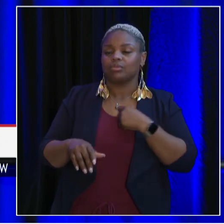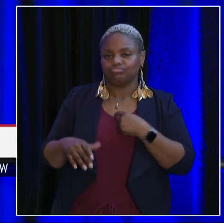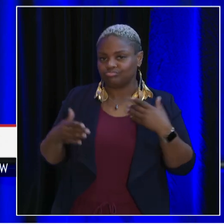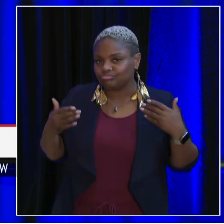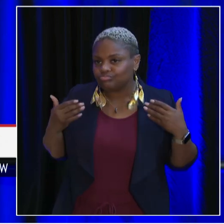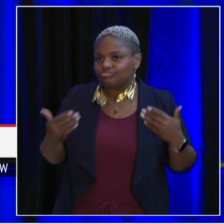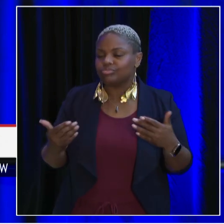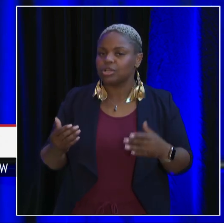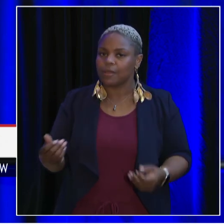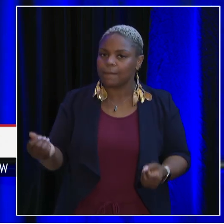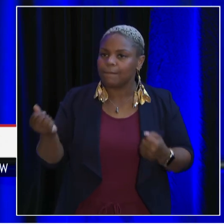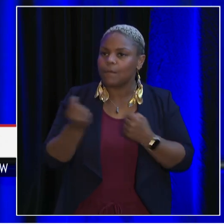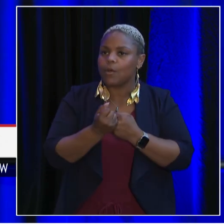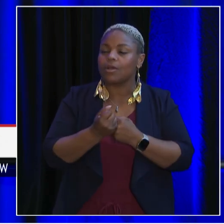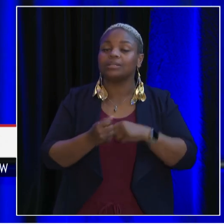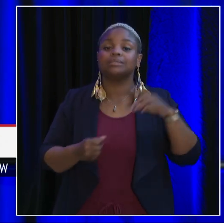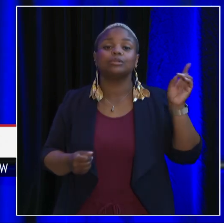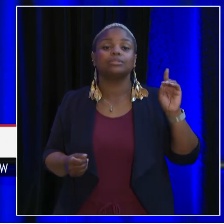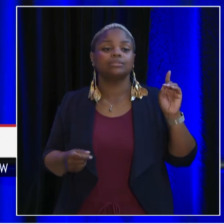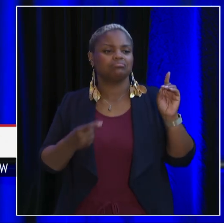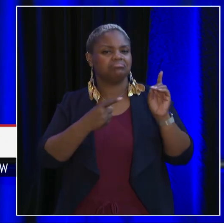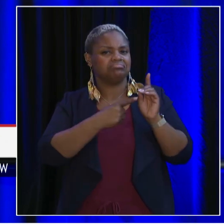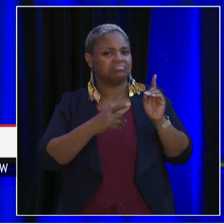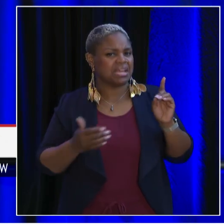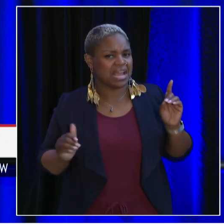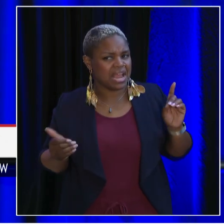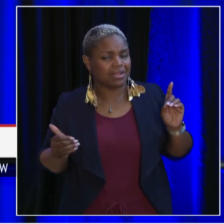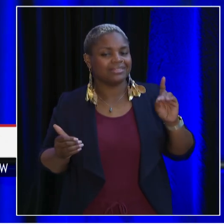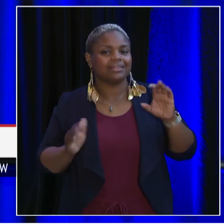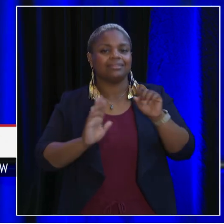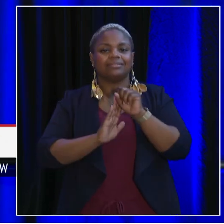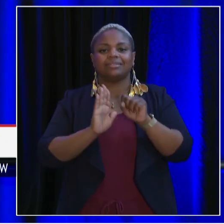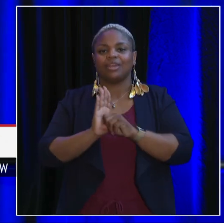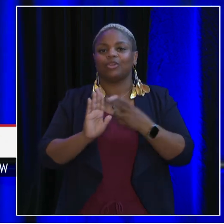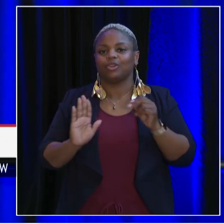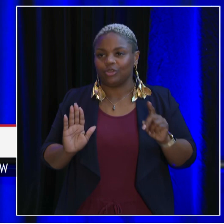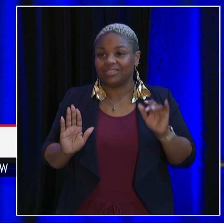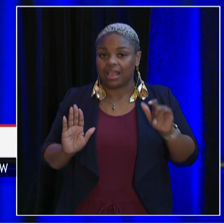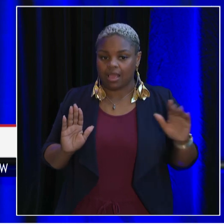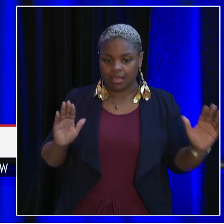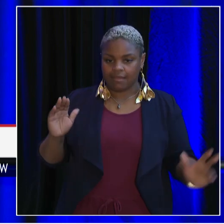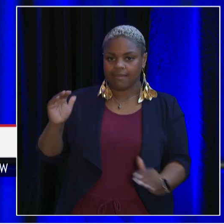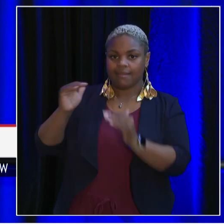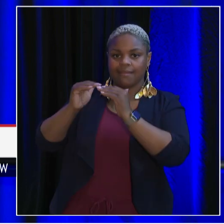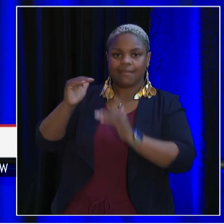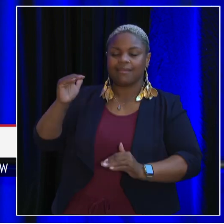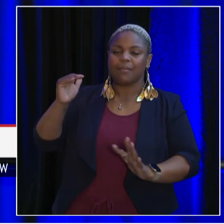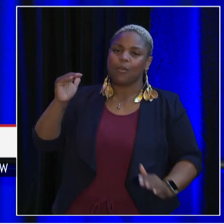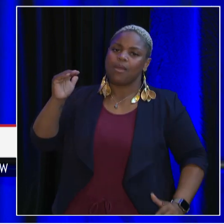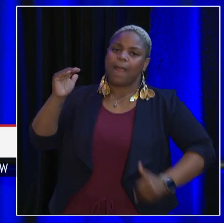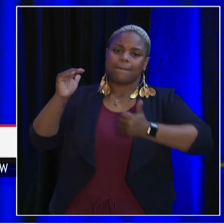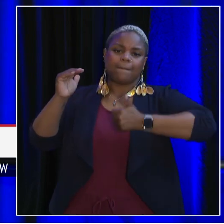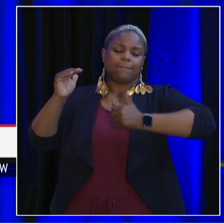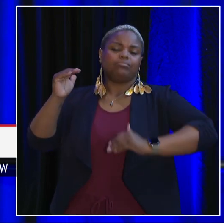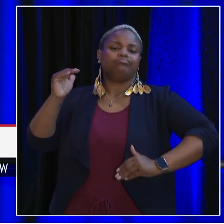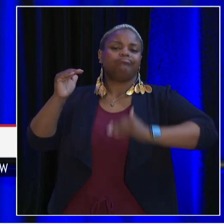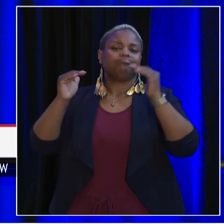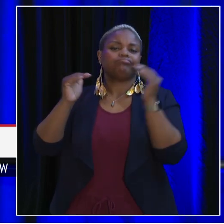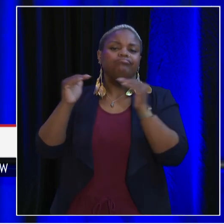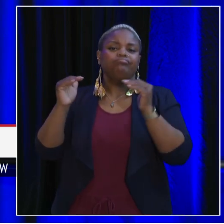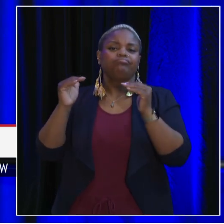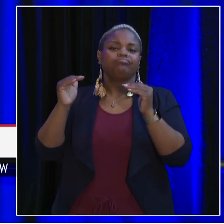supporting DC statehood. It's time to eradicate this injustice. There cannot be